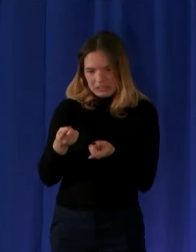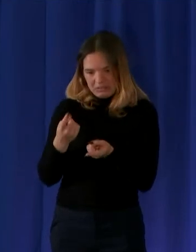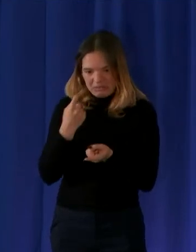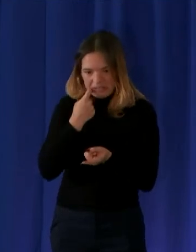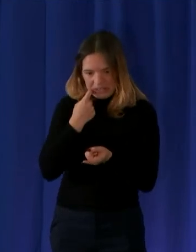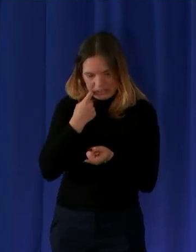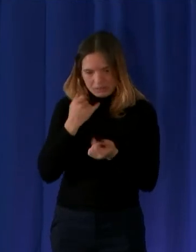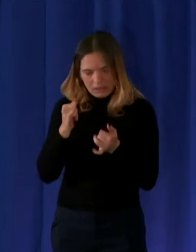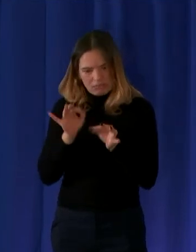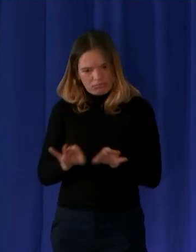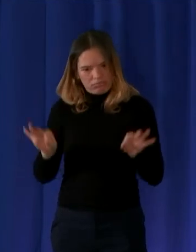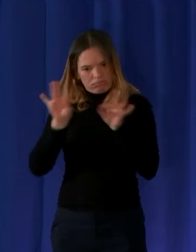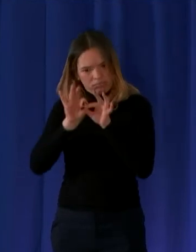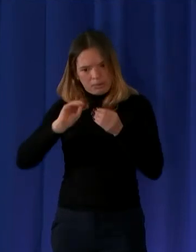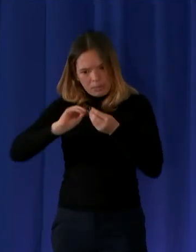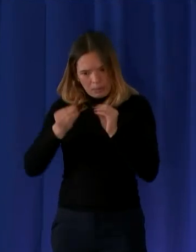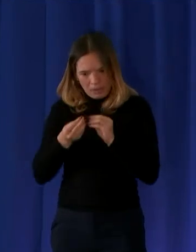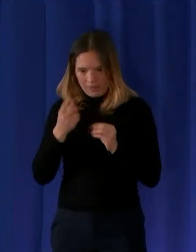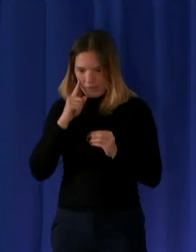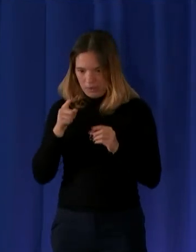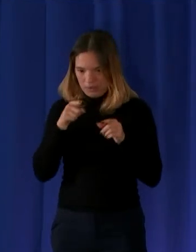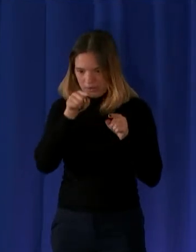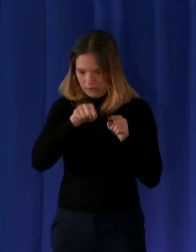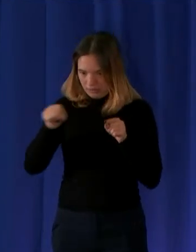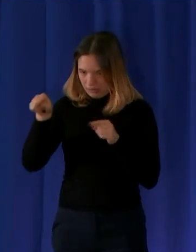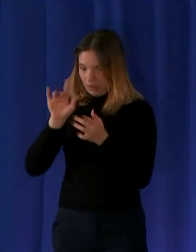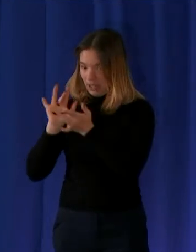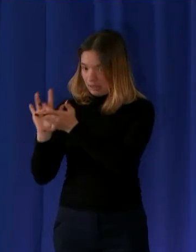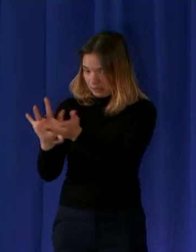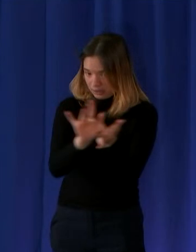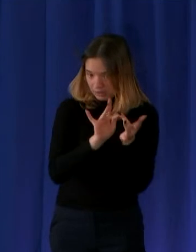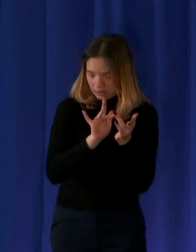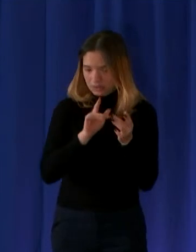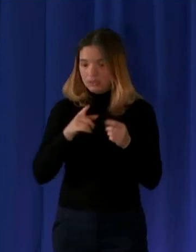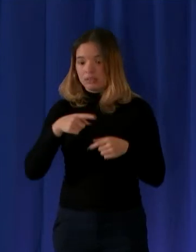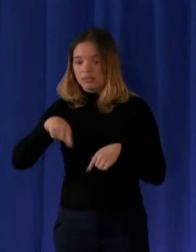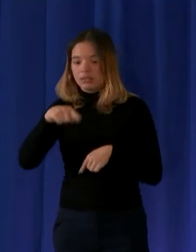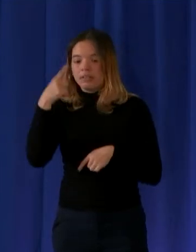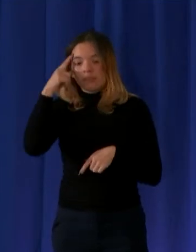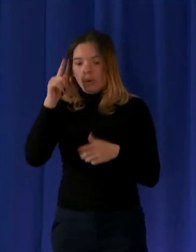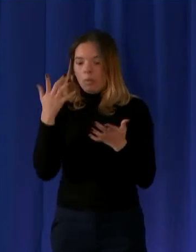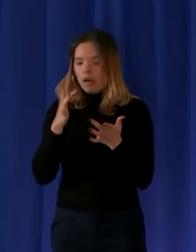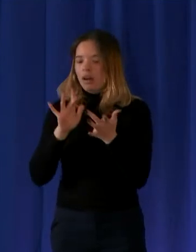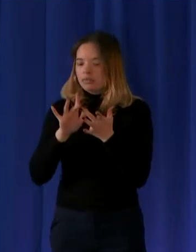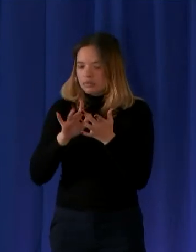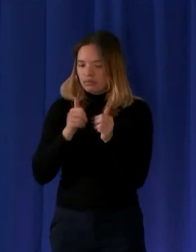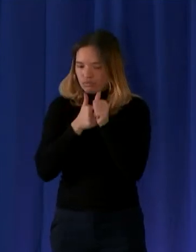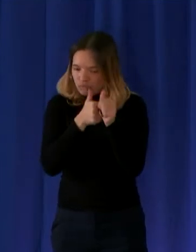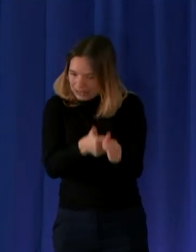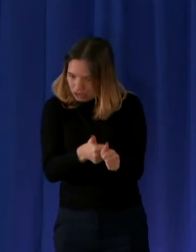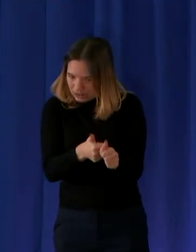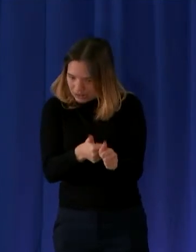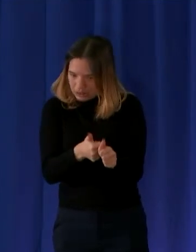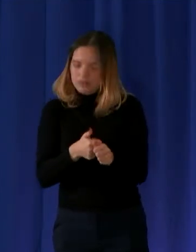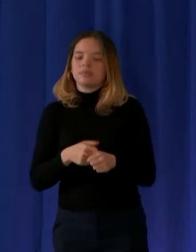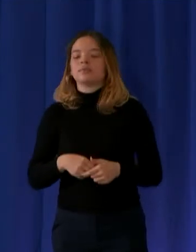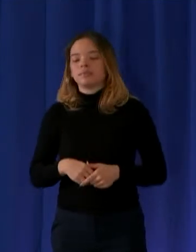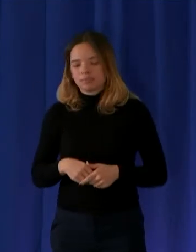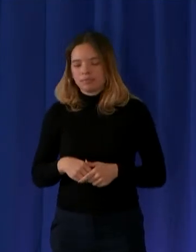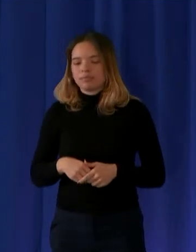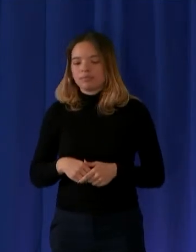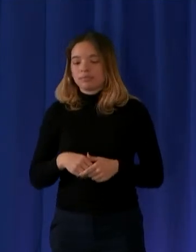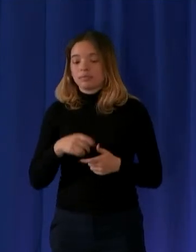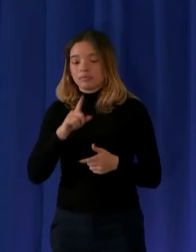our key metric where the individuals that we are contacting for contact tracing are